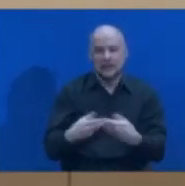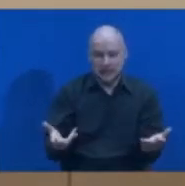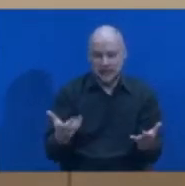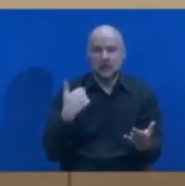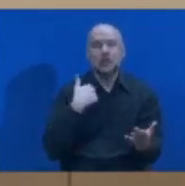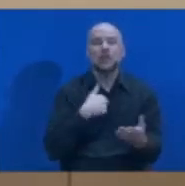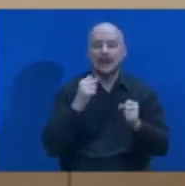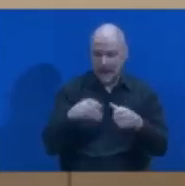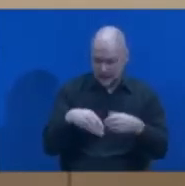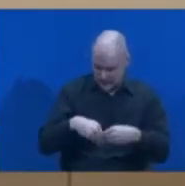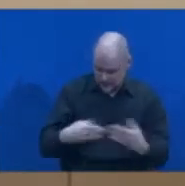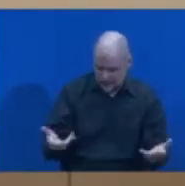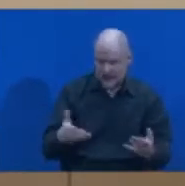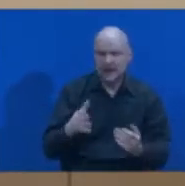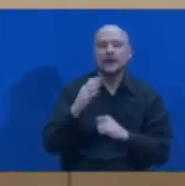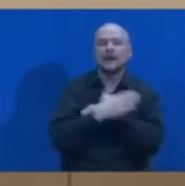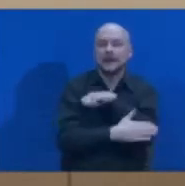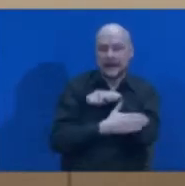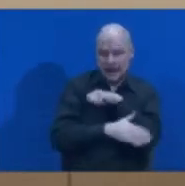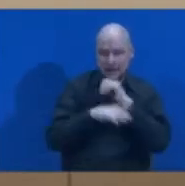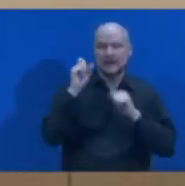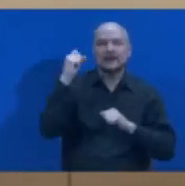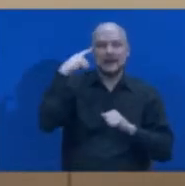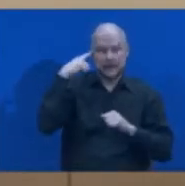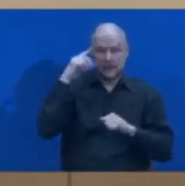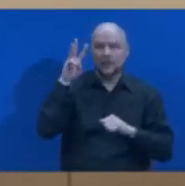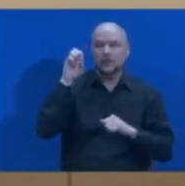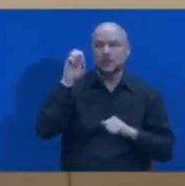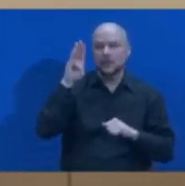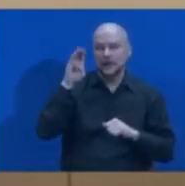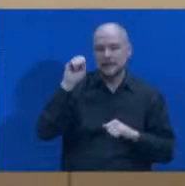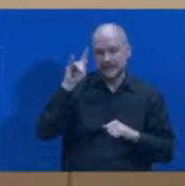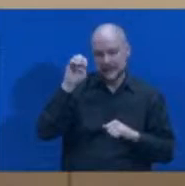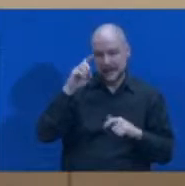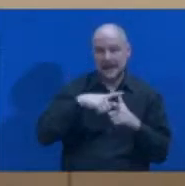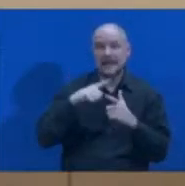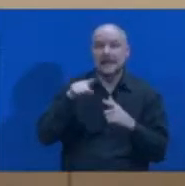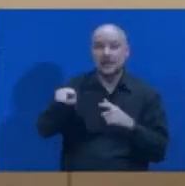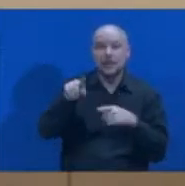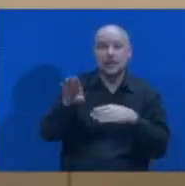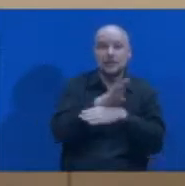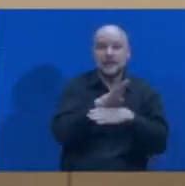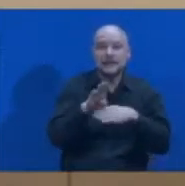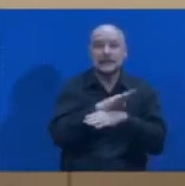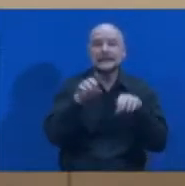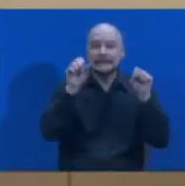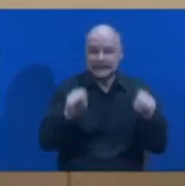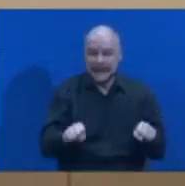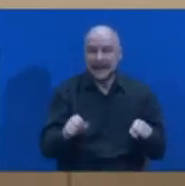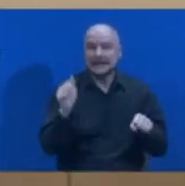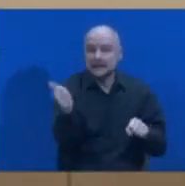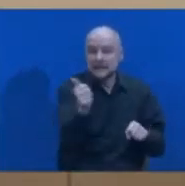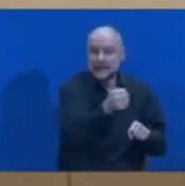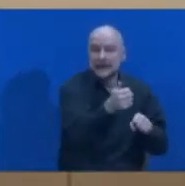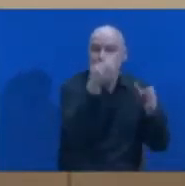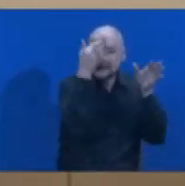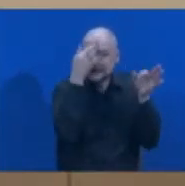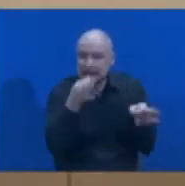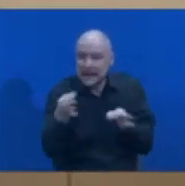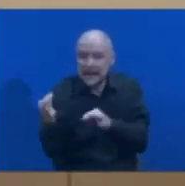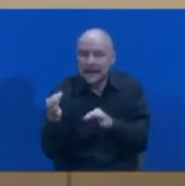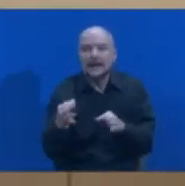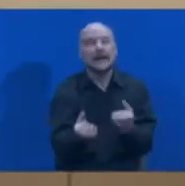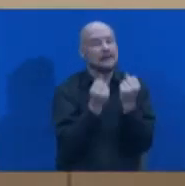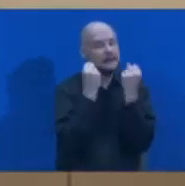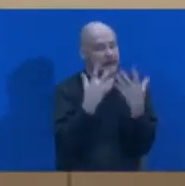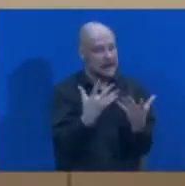phase 2 eventually. So we'll start to work on that. Also gotten some questions from food and beverage who are on our committee as well, who would like us to spend some